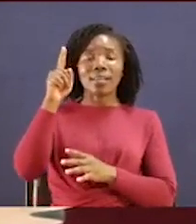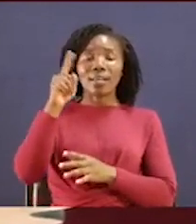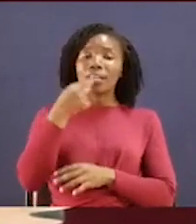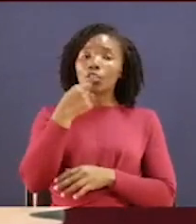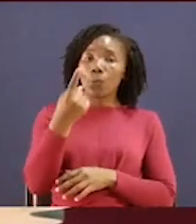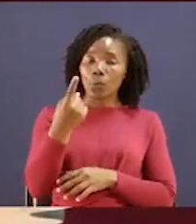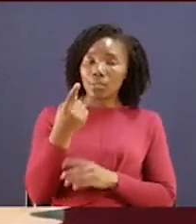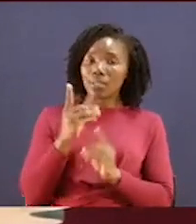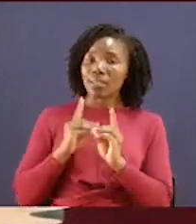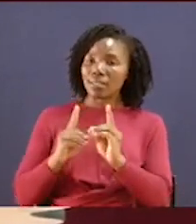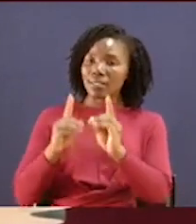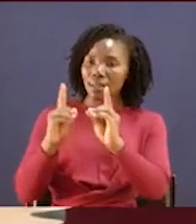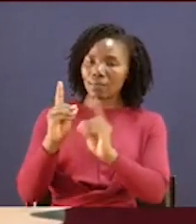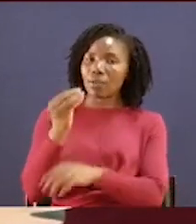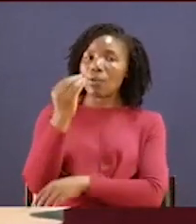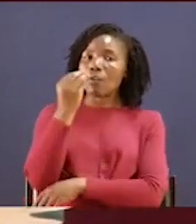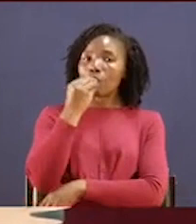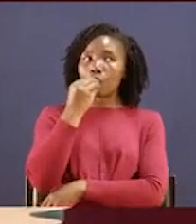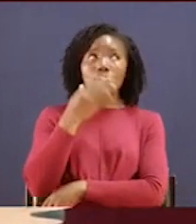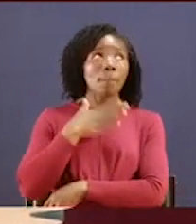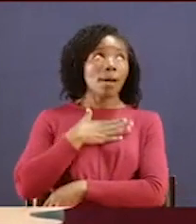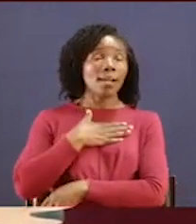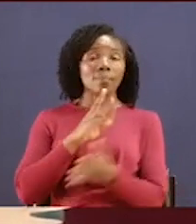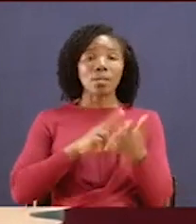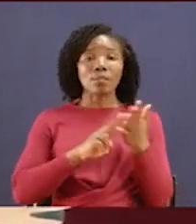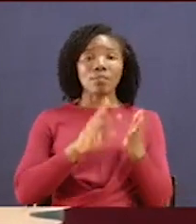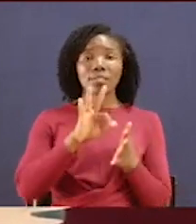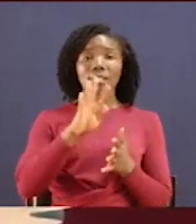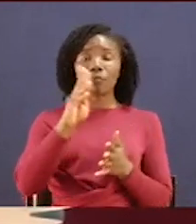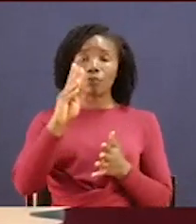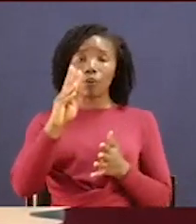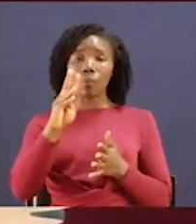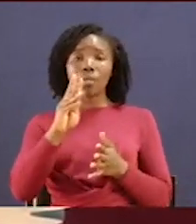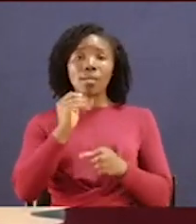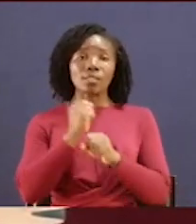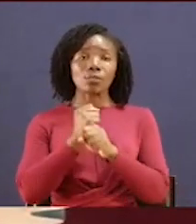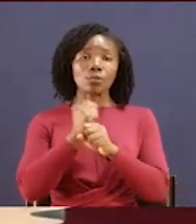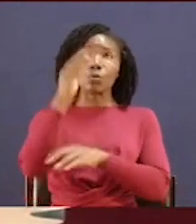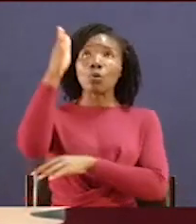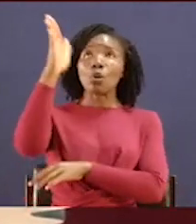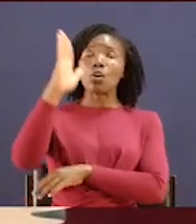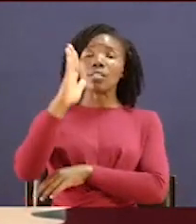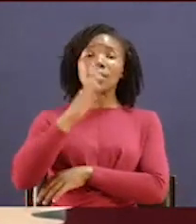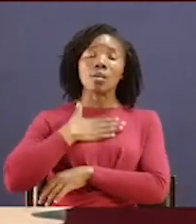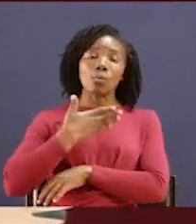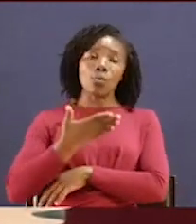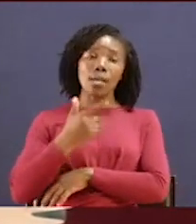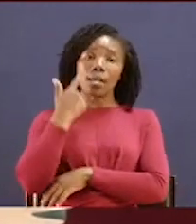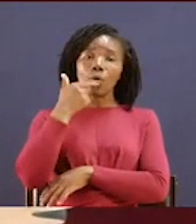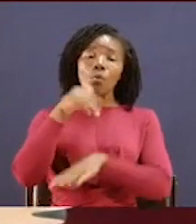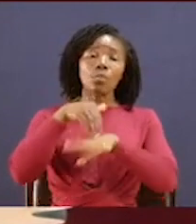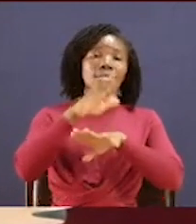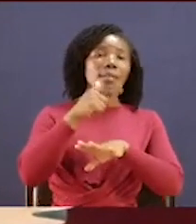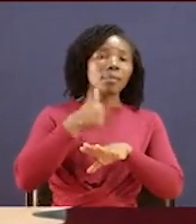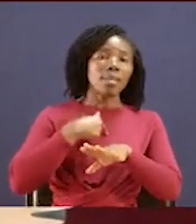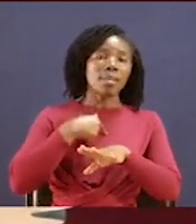And he said, my food in verse 34, said Jesus, is to do the will of him who sent me and to finish his work. I like it.